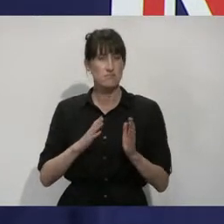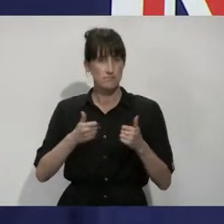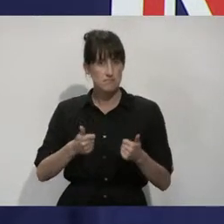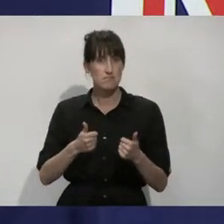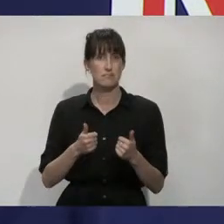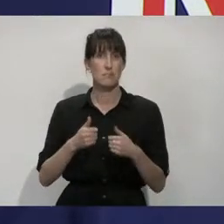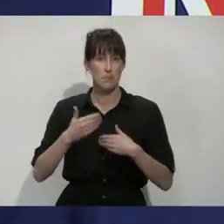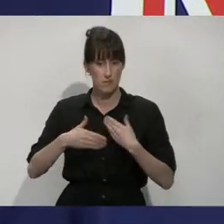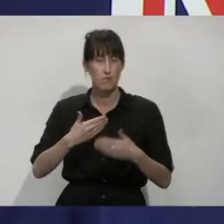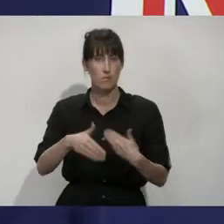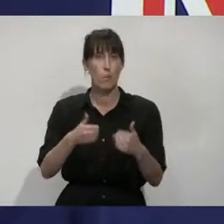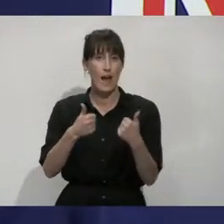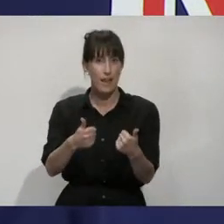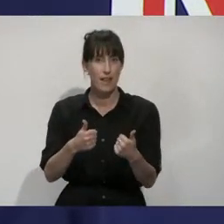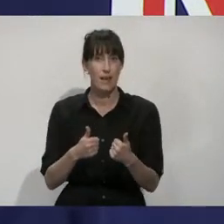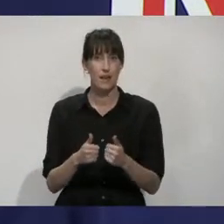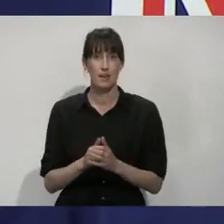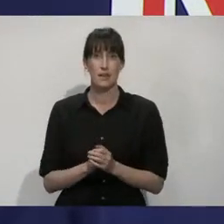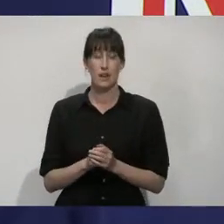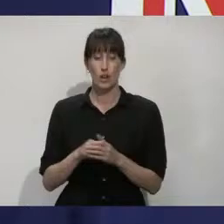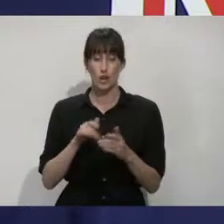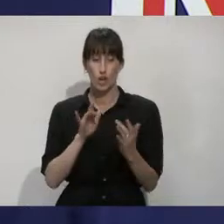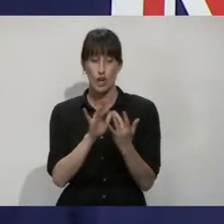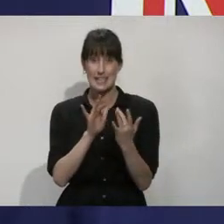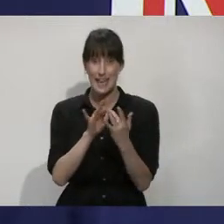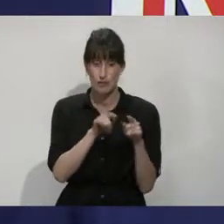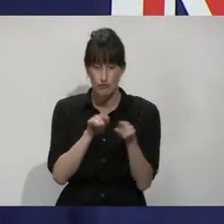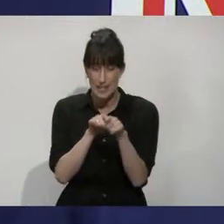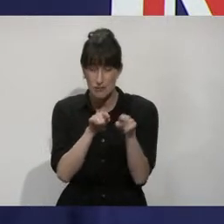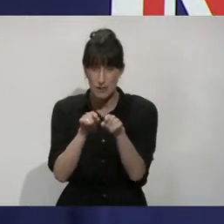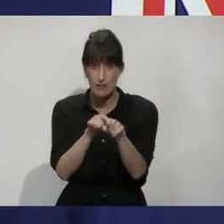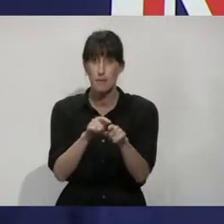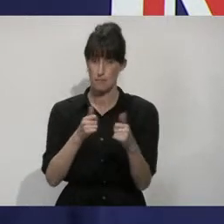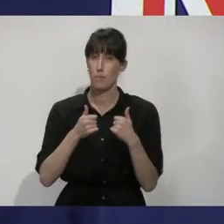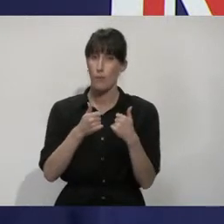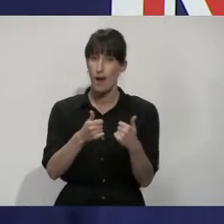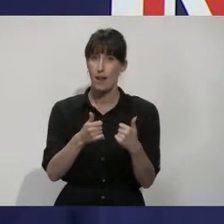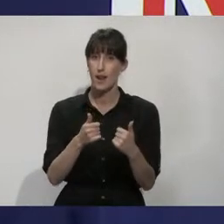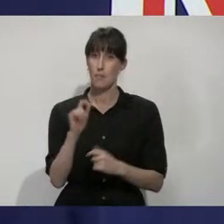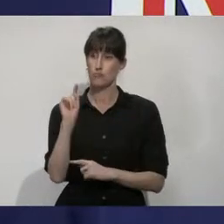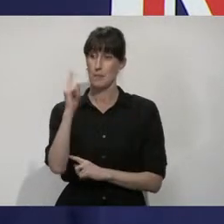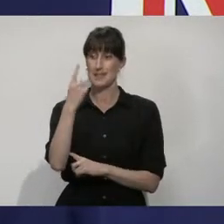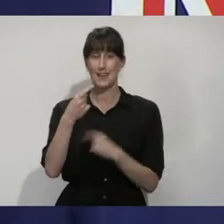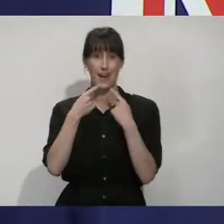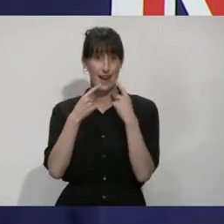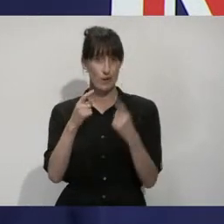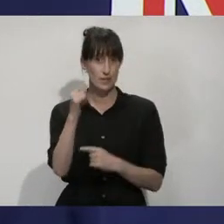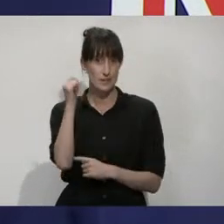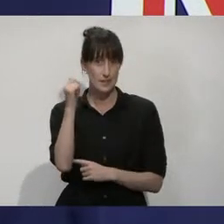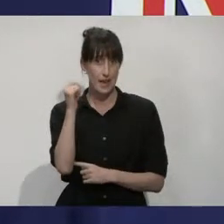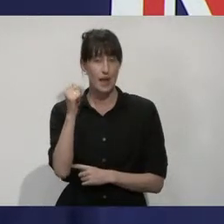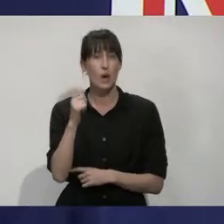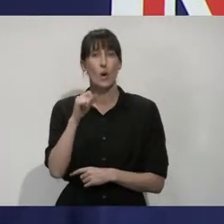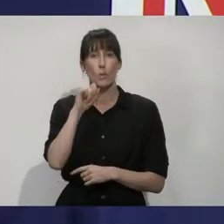also performing well, and we've, as the Prime Minister announced yesterday, we will be working with Sir Brian Roche and Heather Simpson